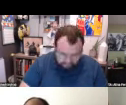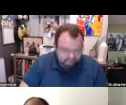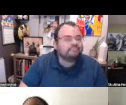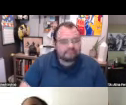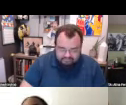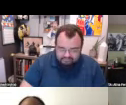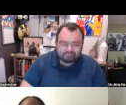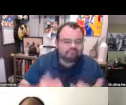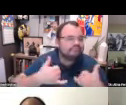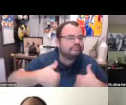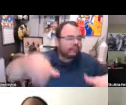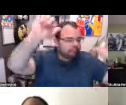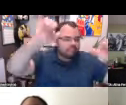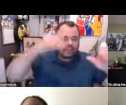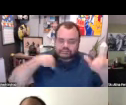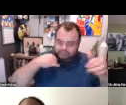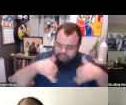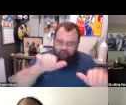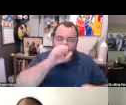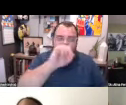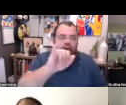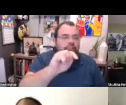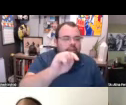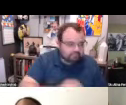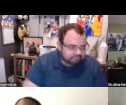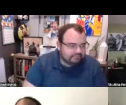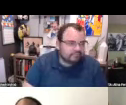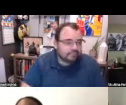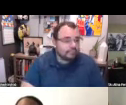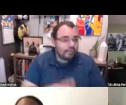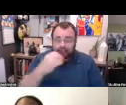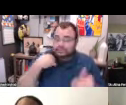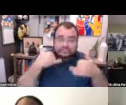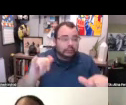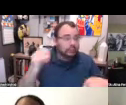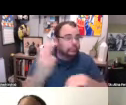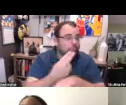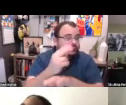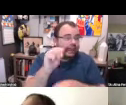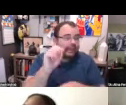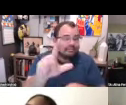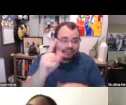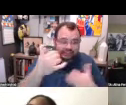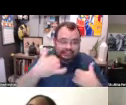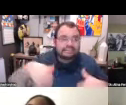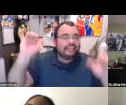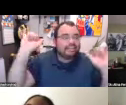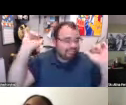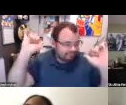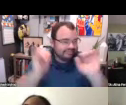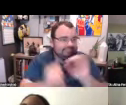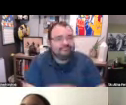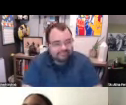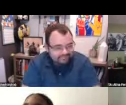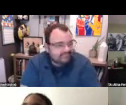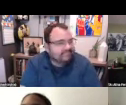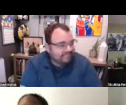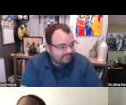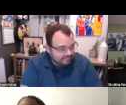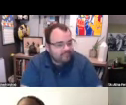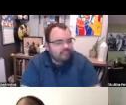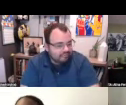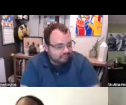basis, or just sometimes, or not at all? Still do it. Still use it. I love it. I still use ASL as well because